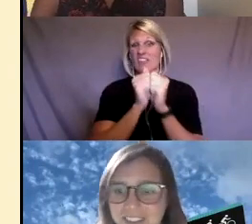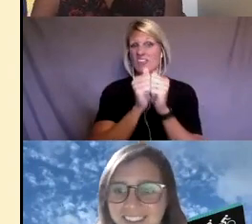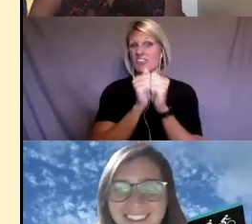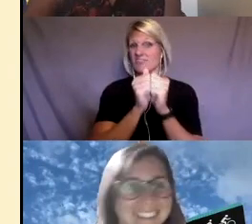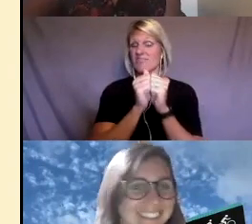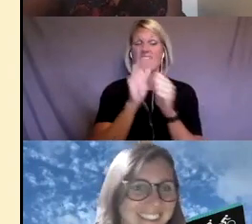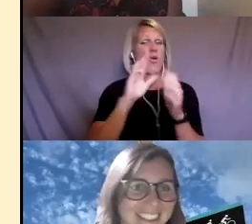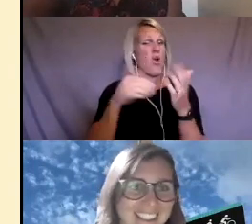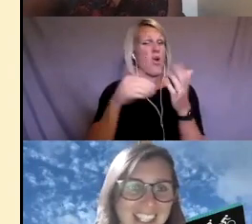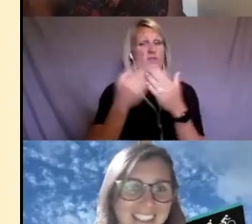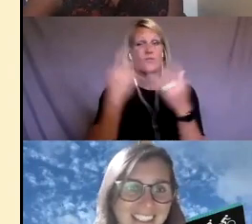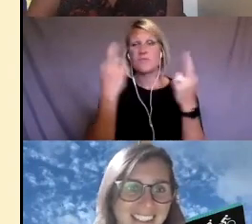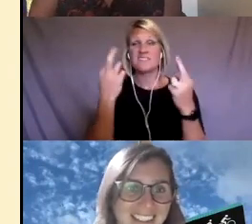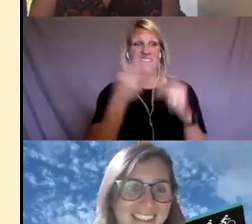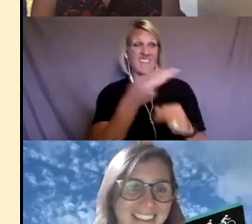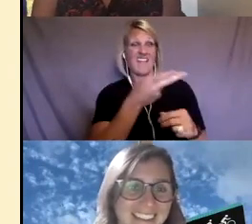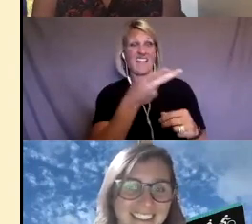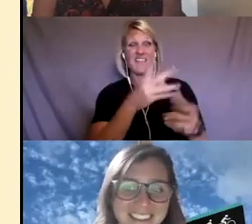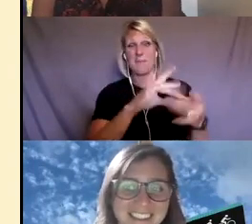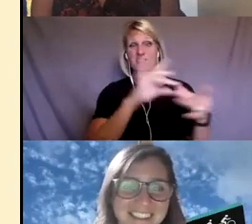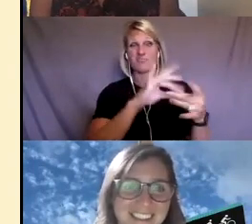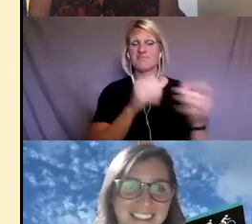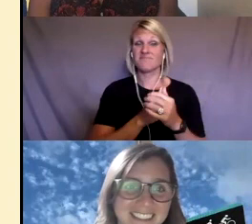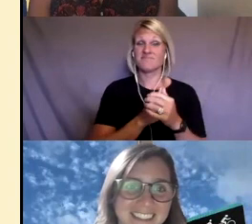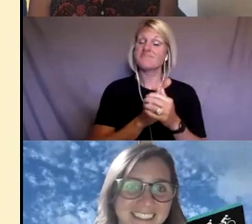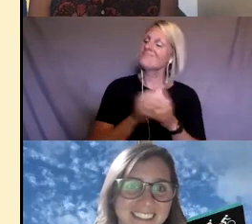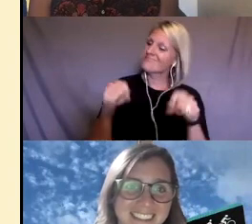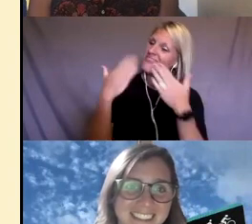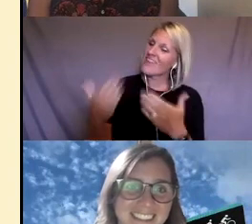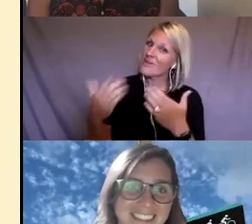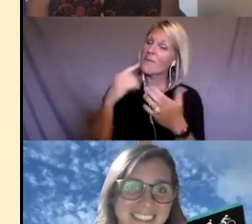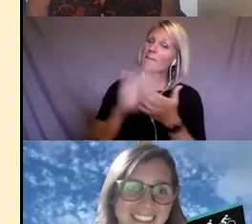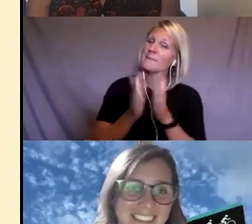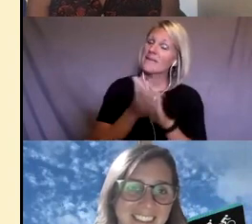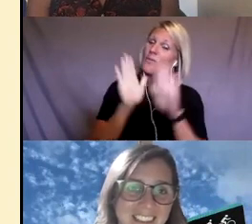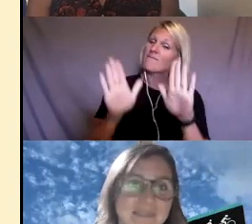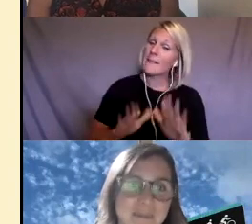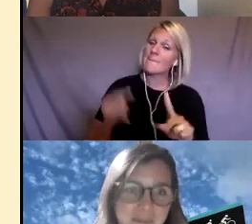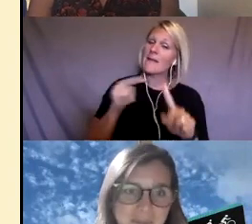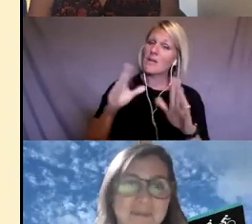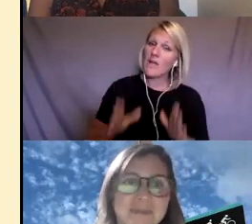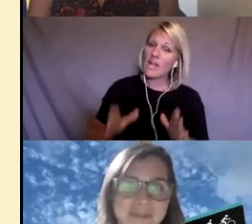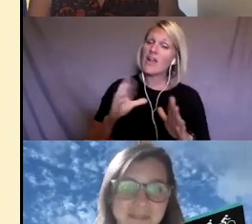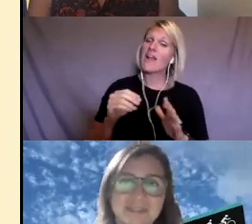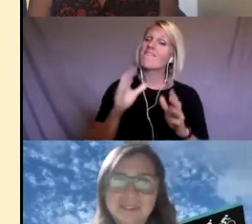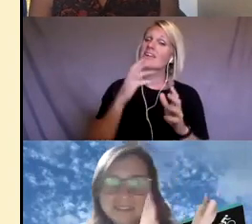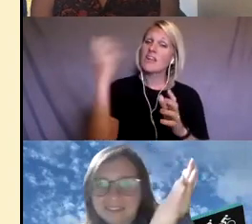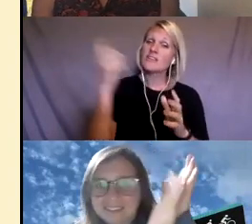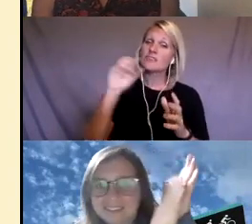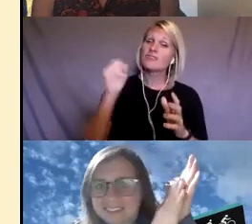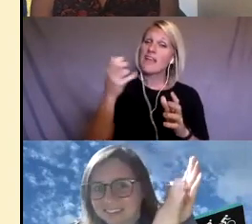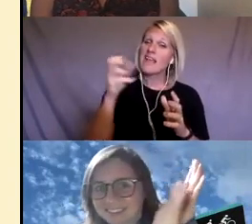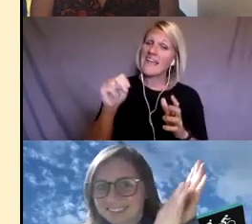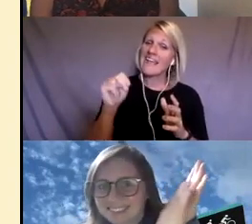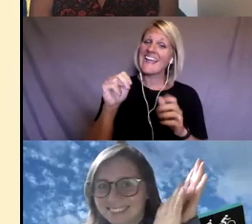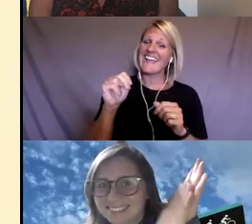out. And thank you as well, Jessica, for being our wonderful moderator. And I want to give a shout out to Shannon over there getting down